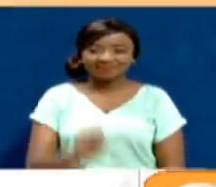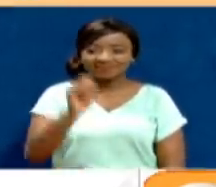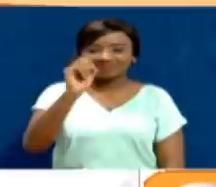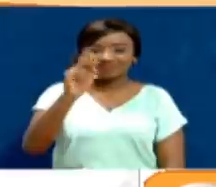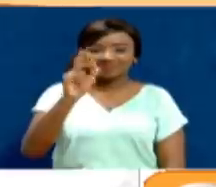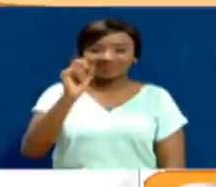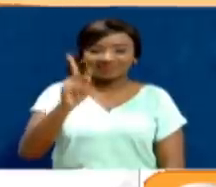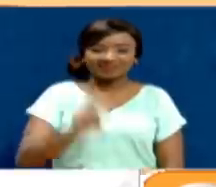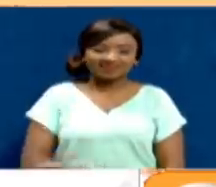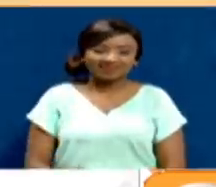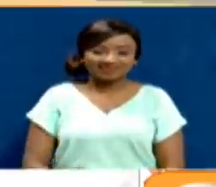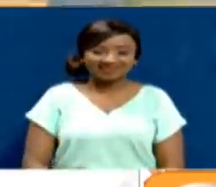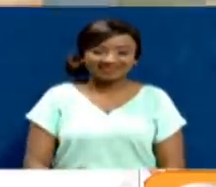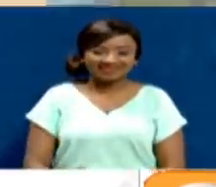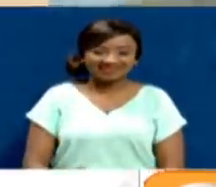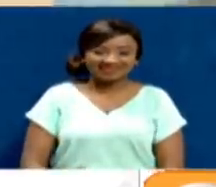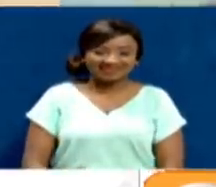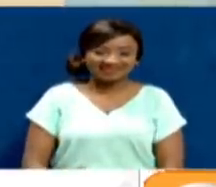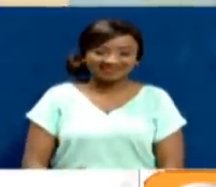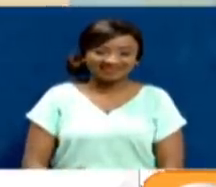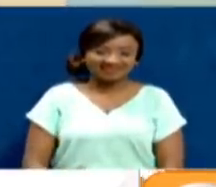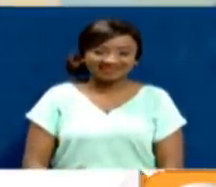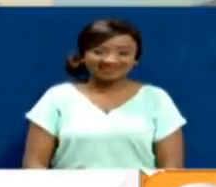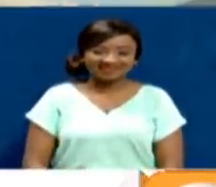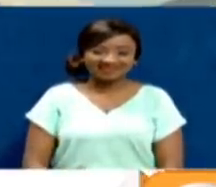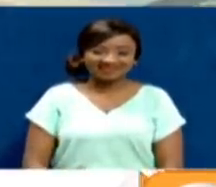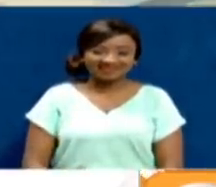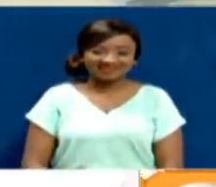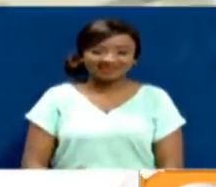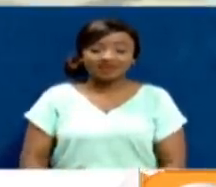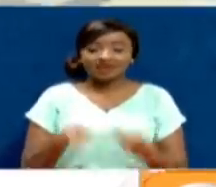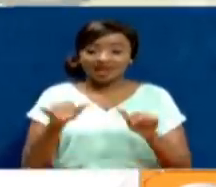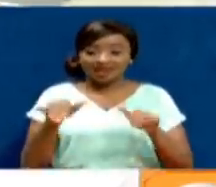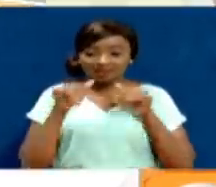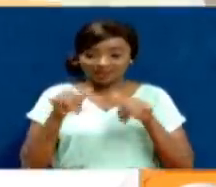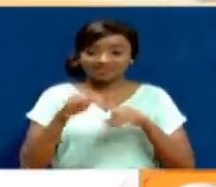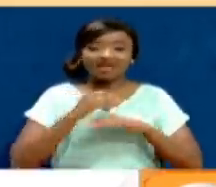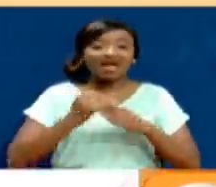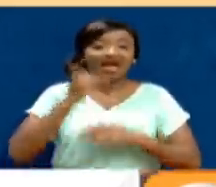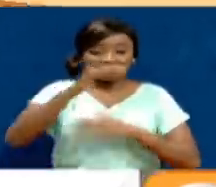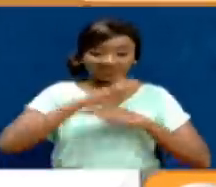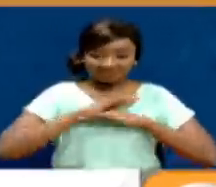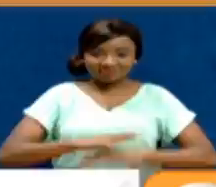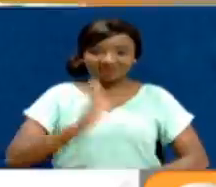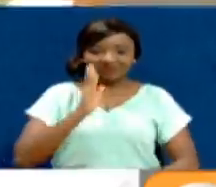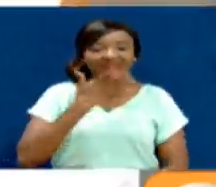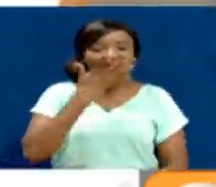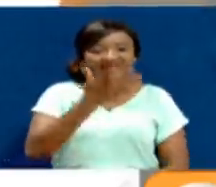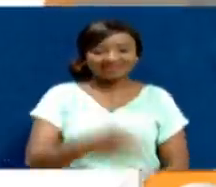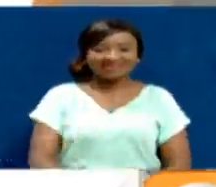answer. Okay, Mike Sonko. Okay, okay. You know. Okay, I'll wait for after the break, I'll answer. After the break, Governor, that's right.